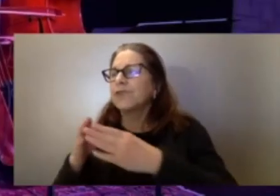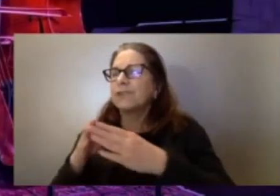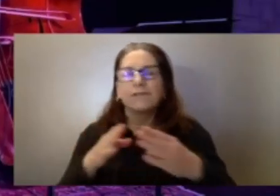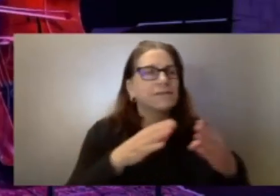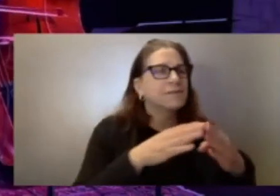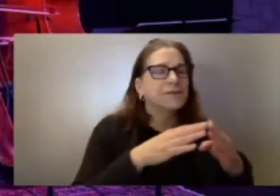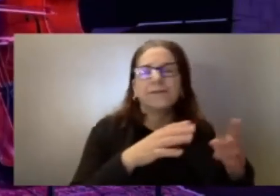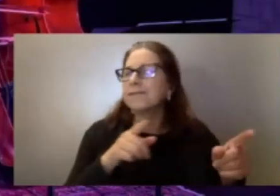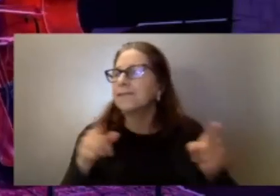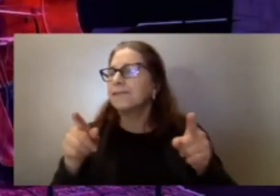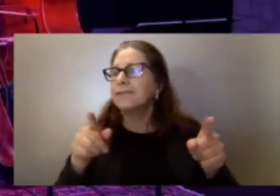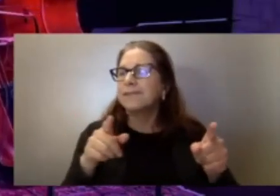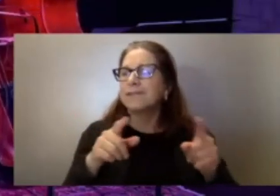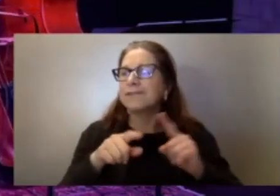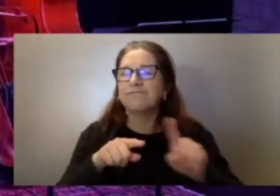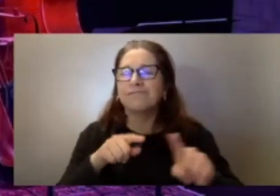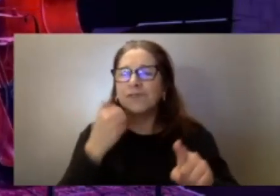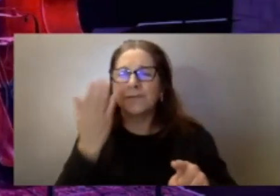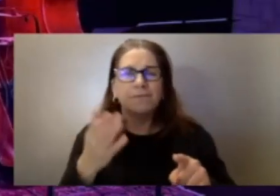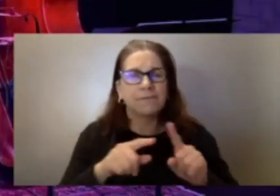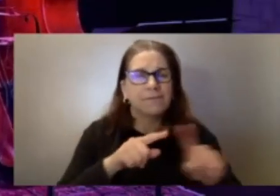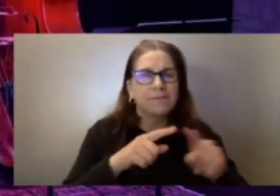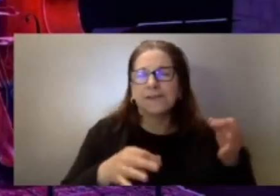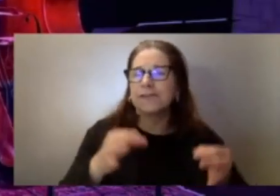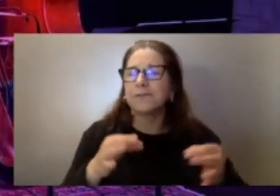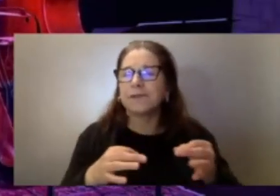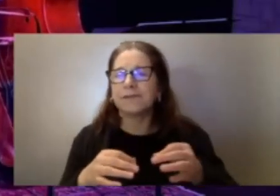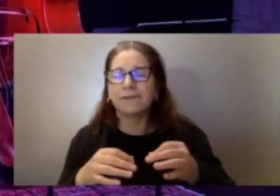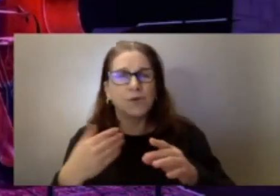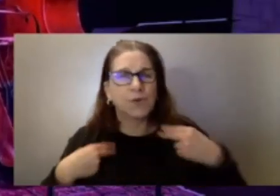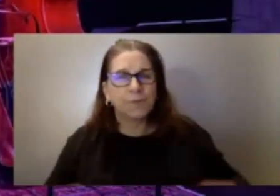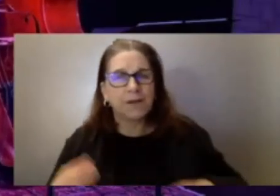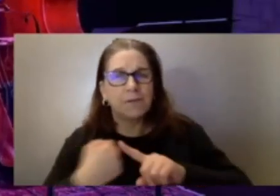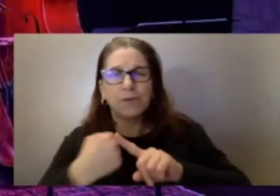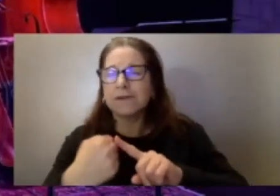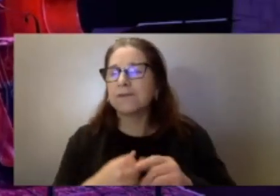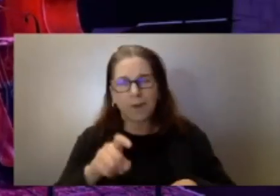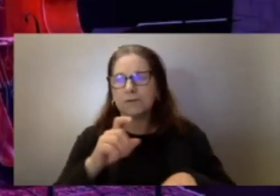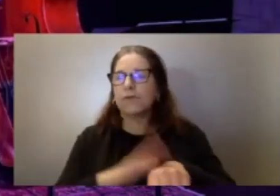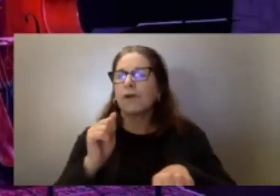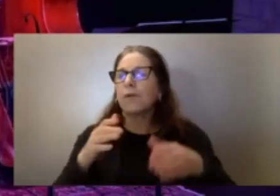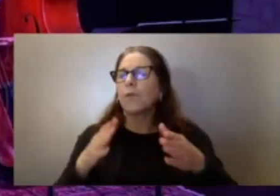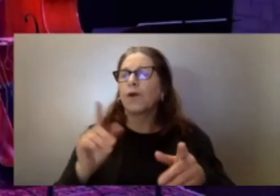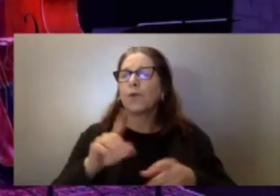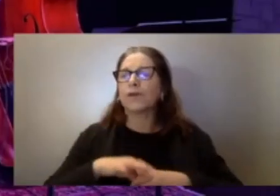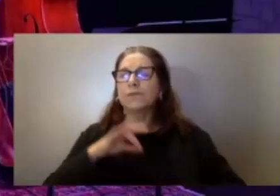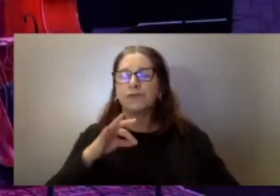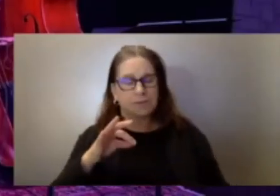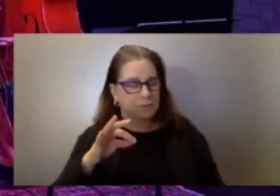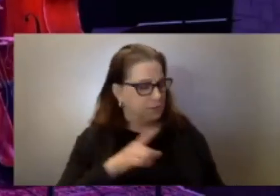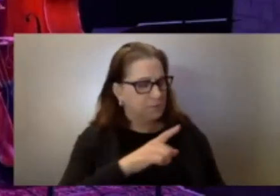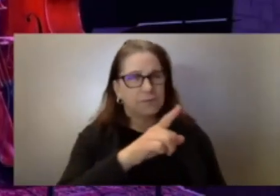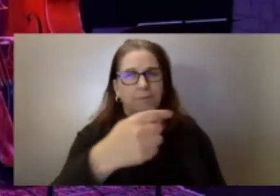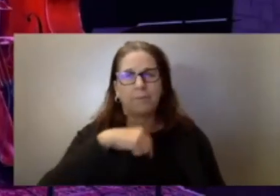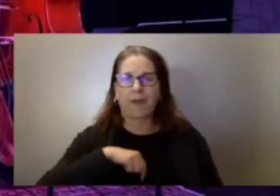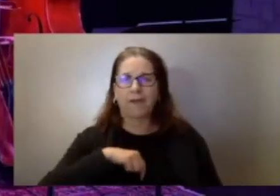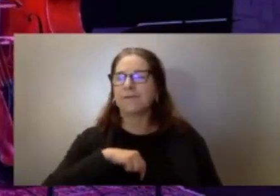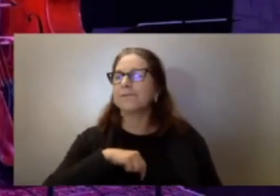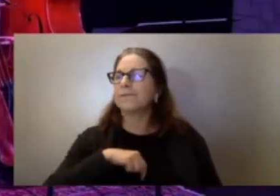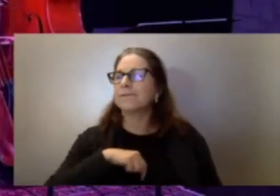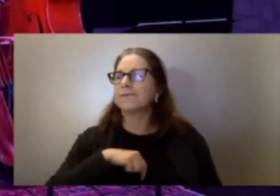You will find yourself caught in the creases and corners of shame, judgment, and human abuse. You must call in a way that your spirit will want